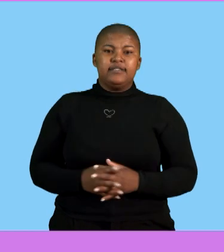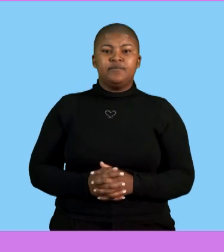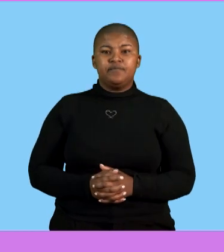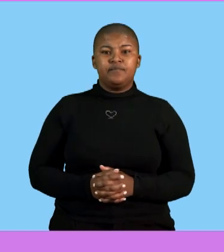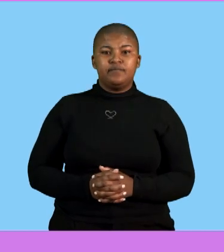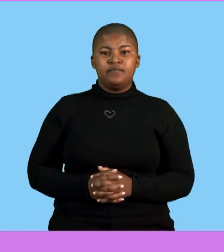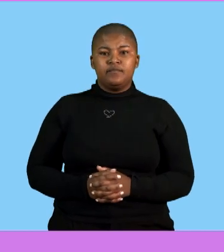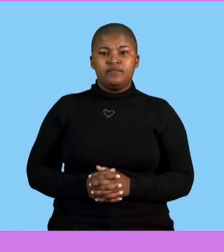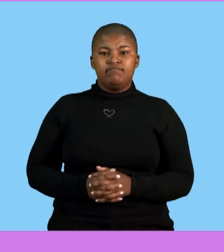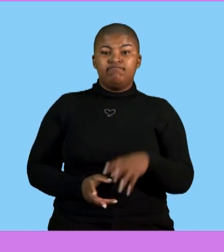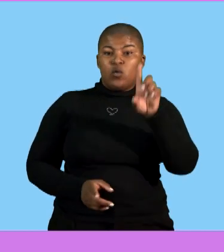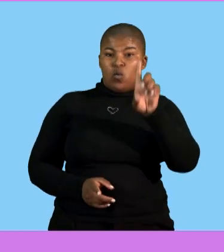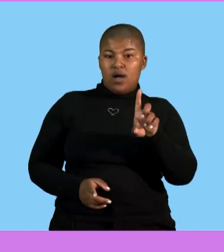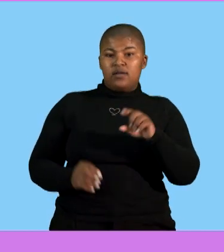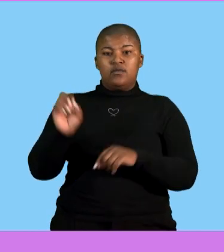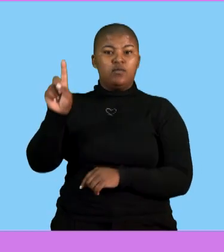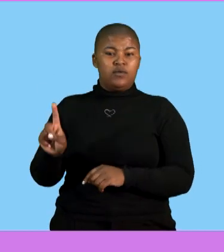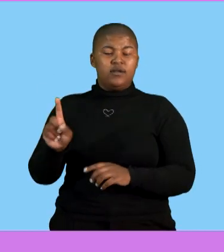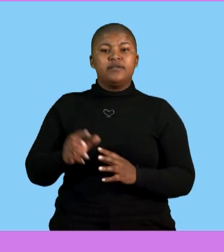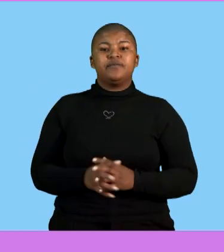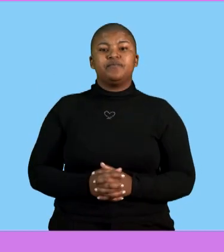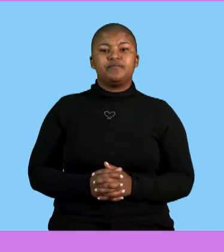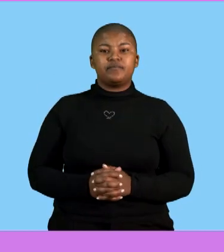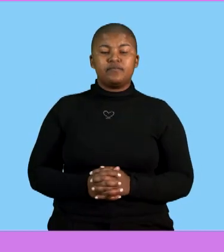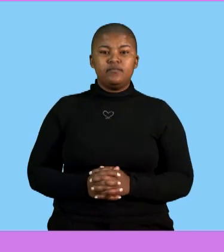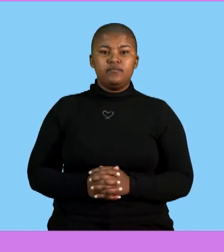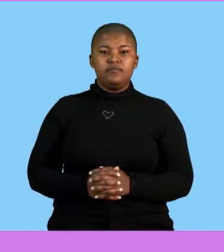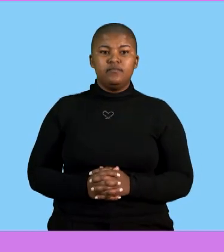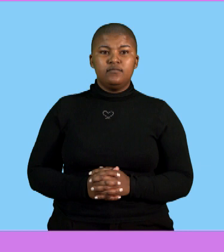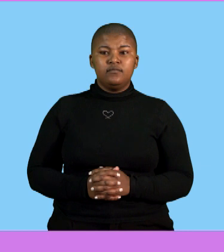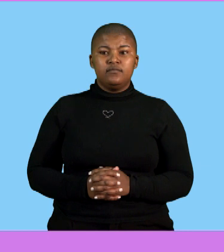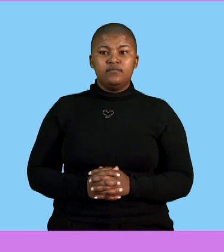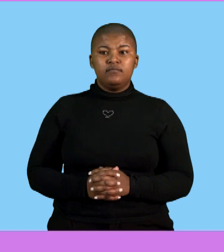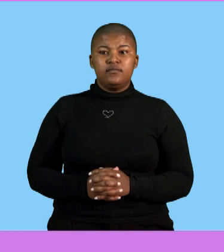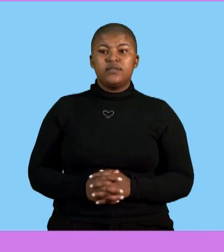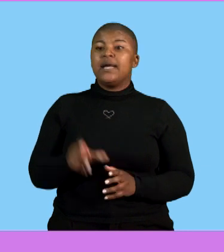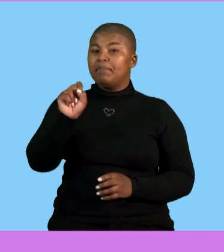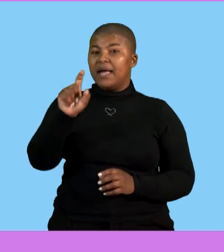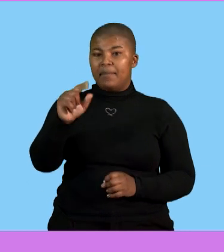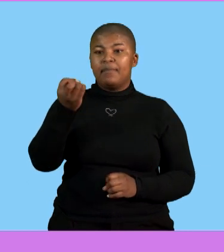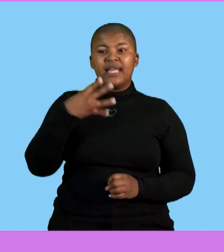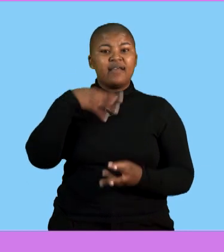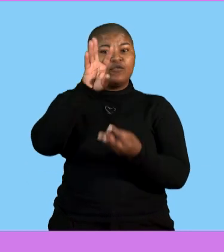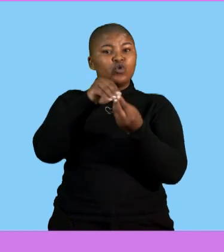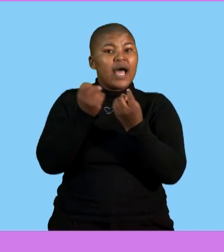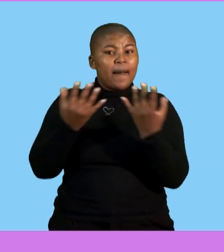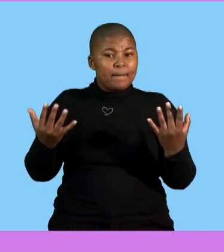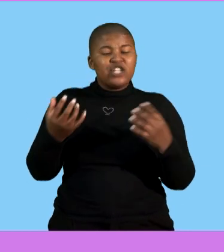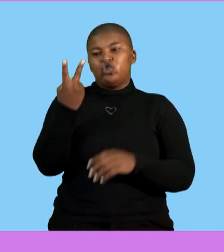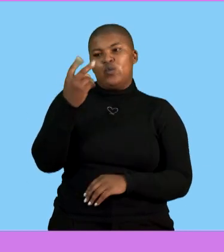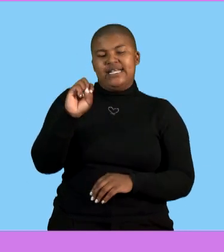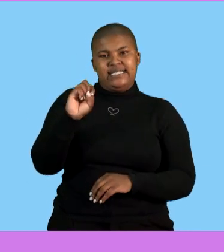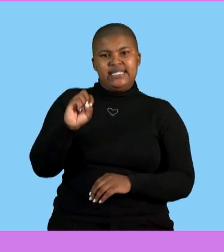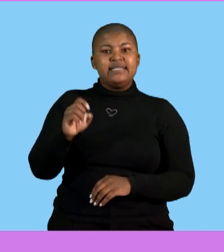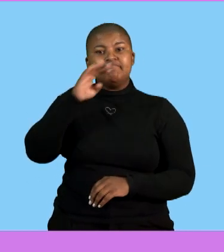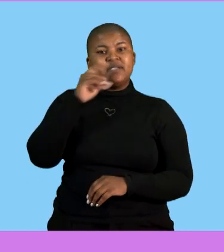put it. So this is 1 stroke, and we record 1 this side as a number. So that will give us a